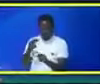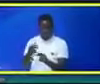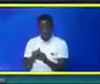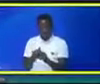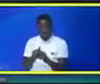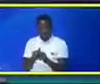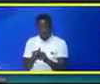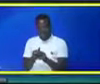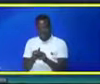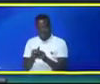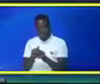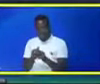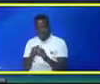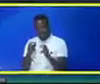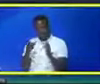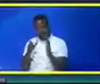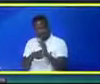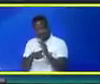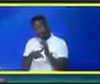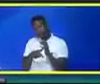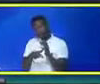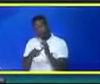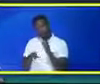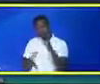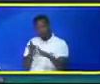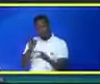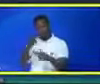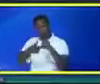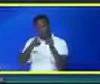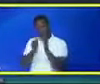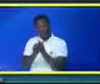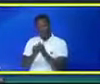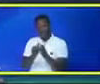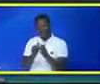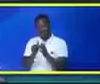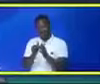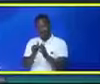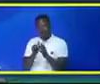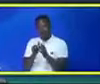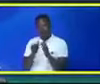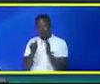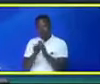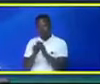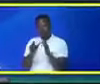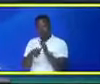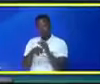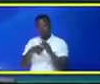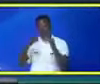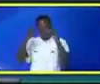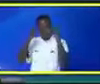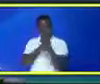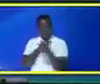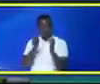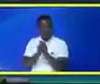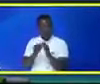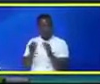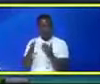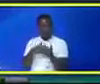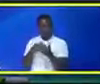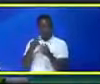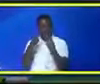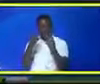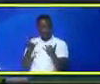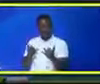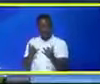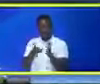I speak to you by the Spirit of grace that the calamities and the pharaohs, the captivities that you have seen before